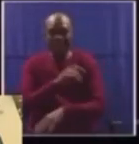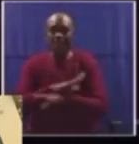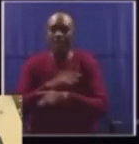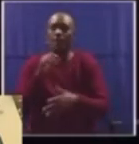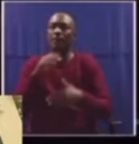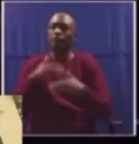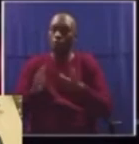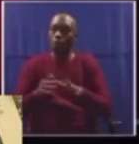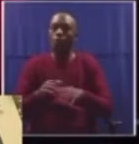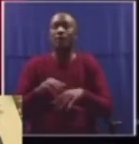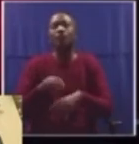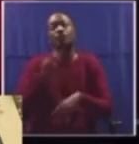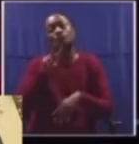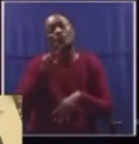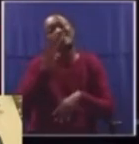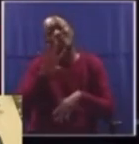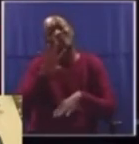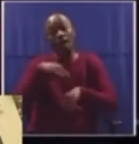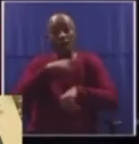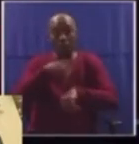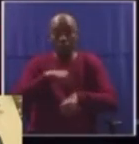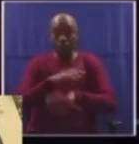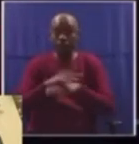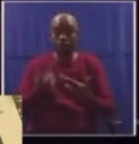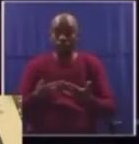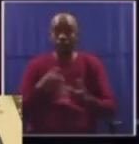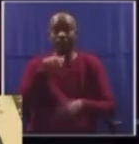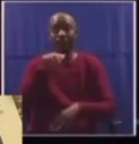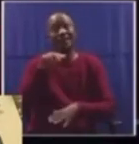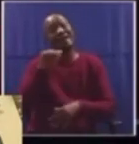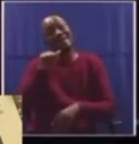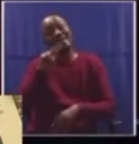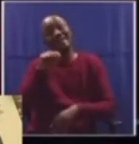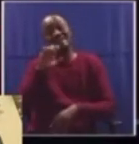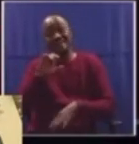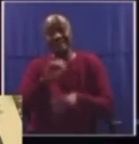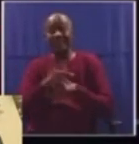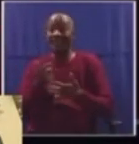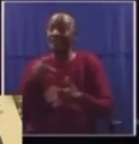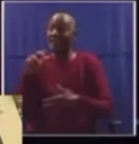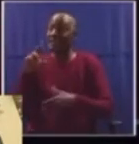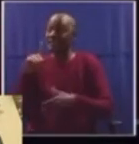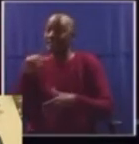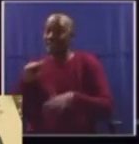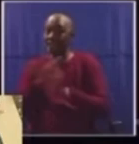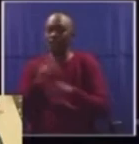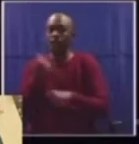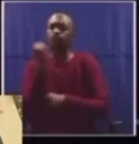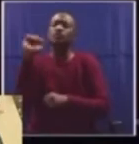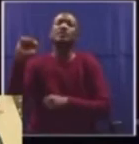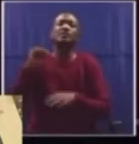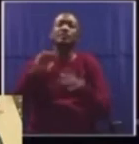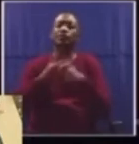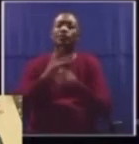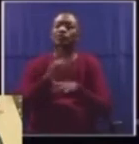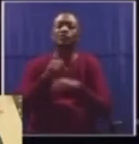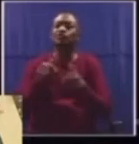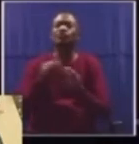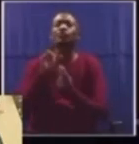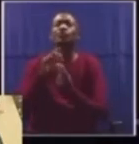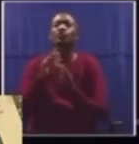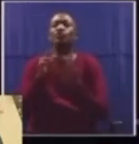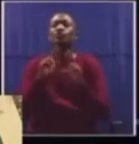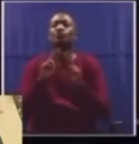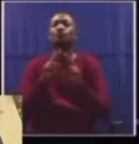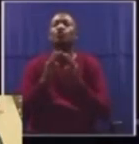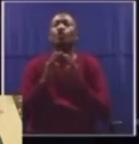a week. The ANC and the DA alike rejected this noble bill. This is because the mandate is not universal health care. The mandate